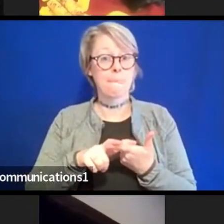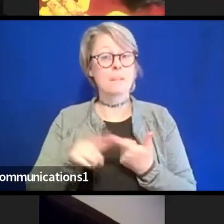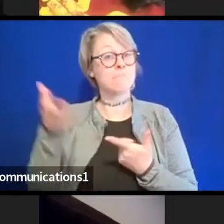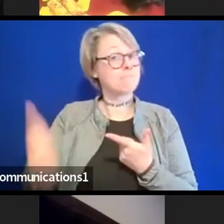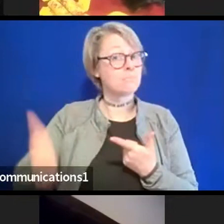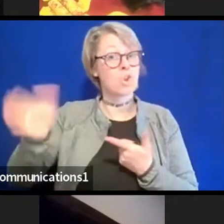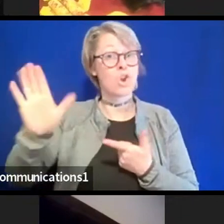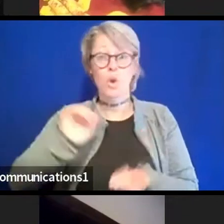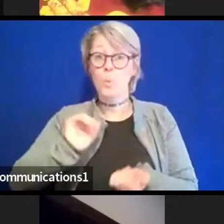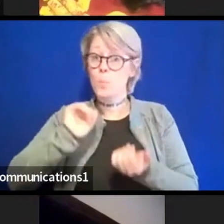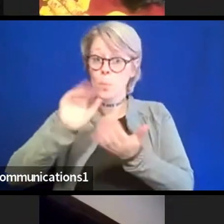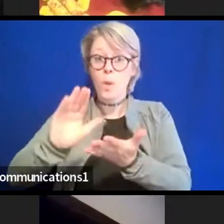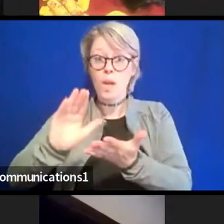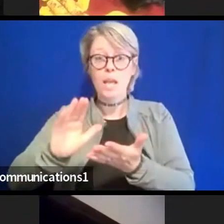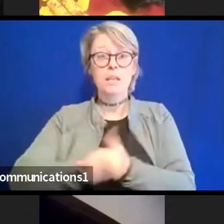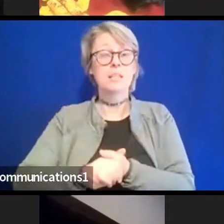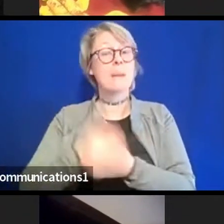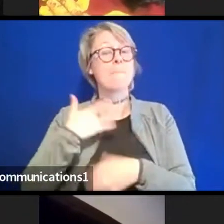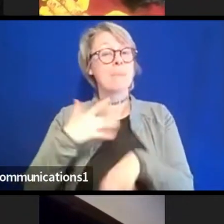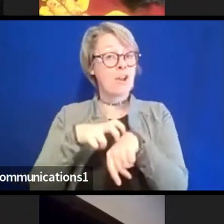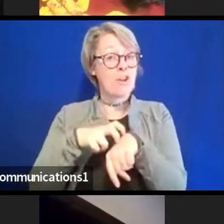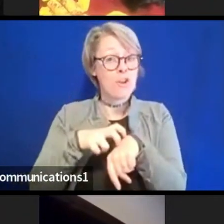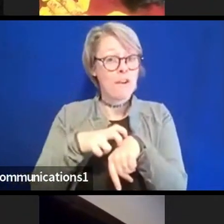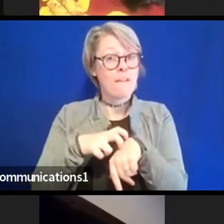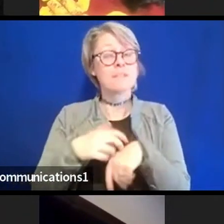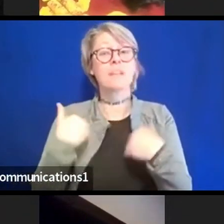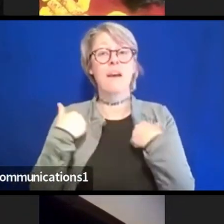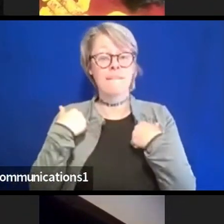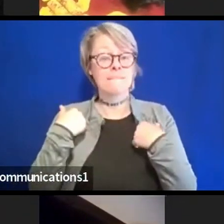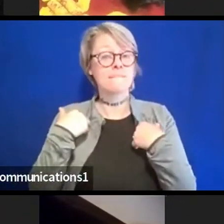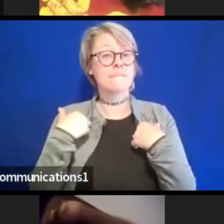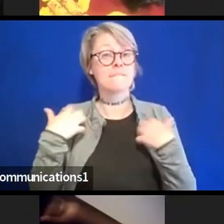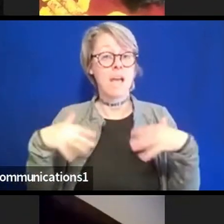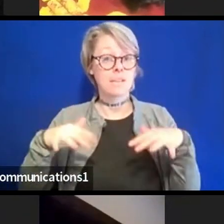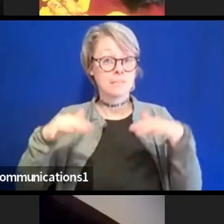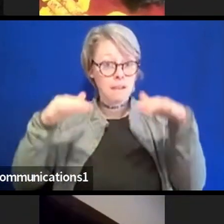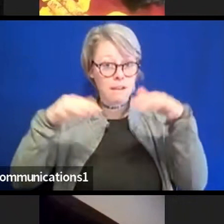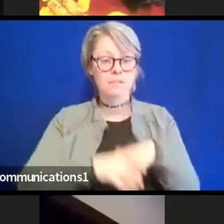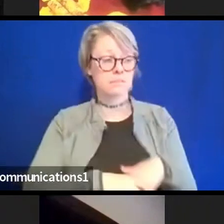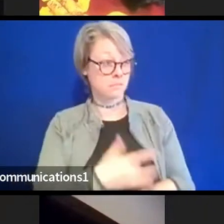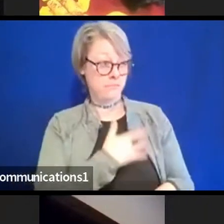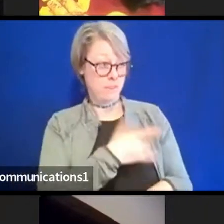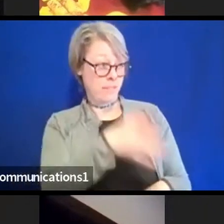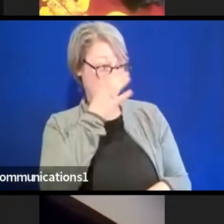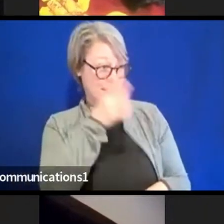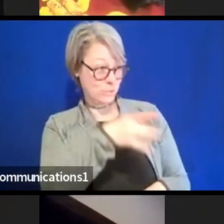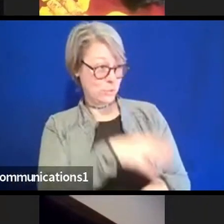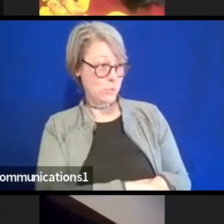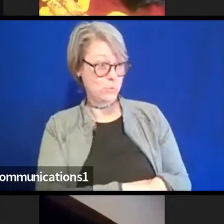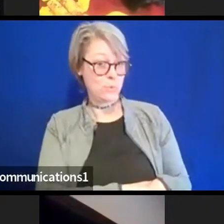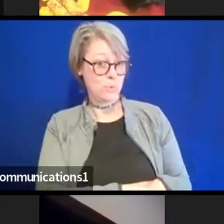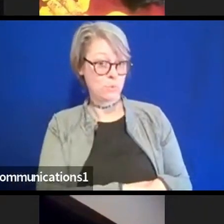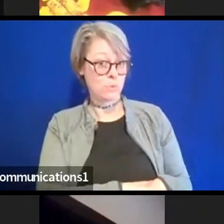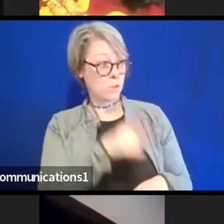is, and she's very tense, and Did you feel like they were listening to you?